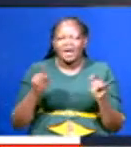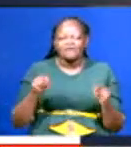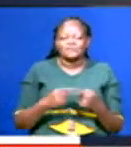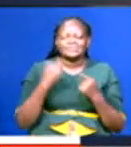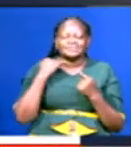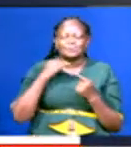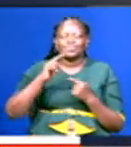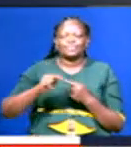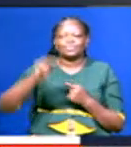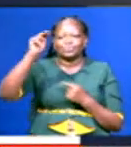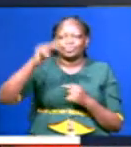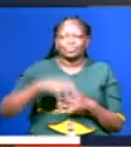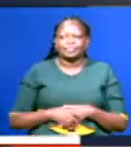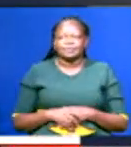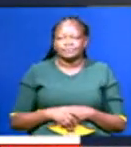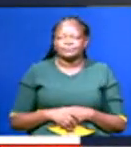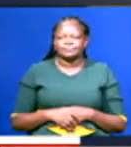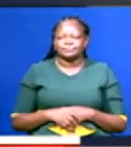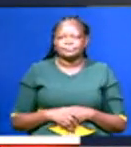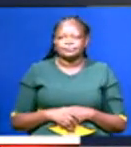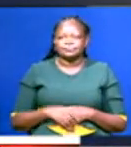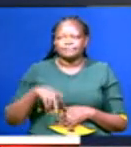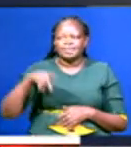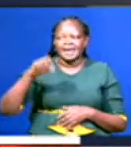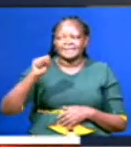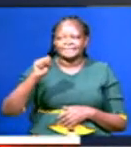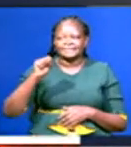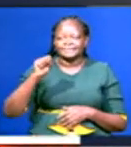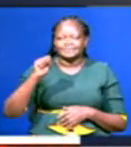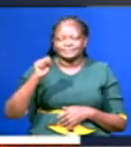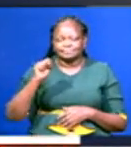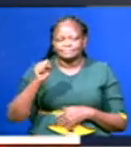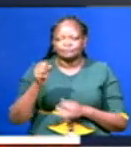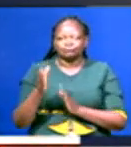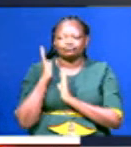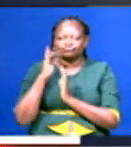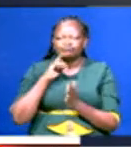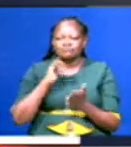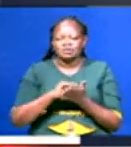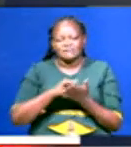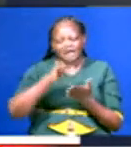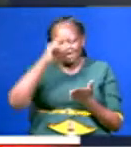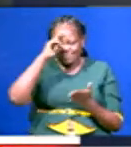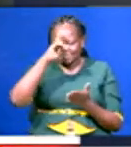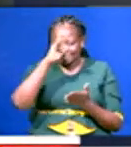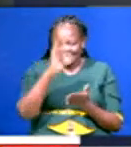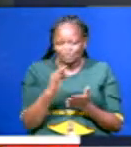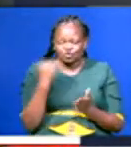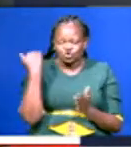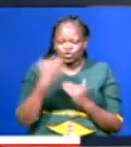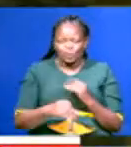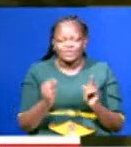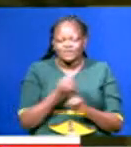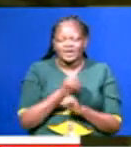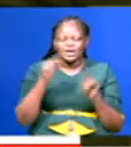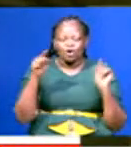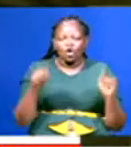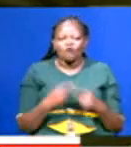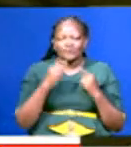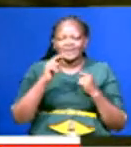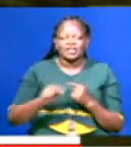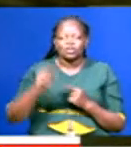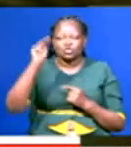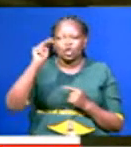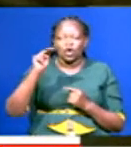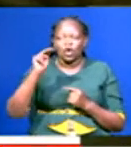north. Interior Principal Secretary Raymond Omolo says the government is keen on ending the violence and conflict in the north by